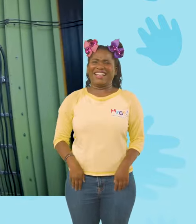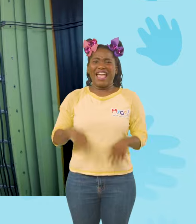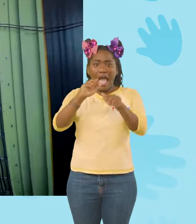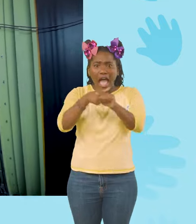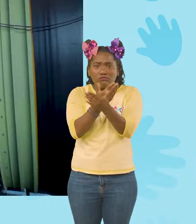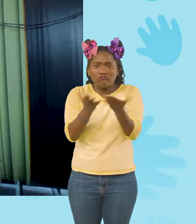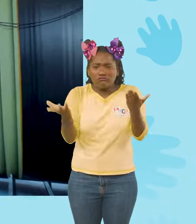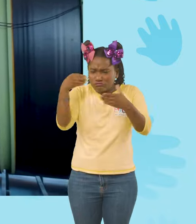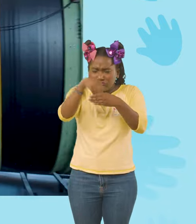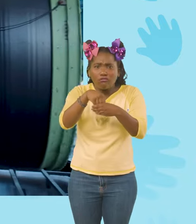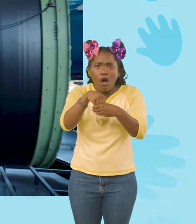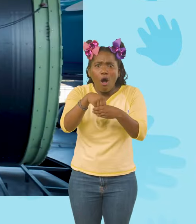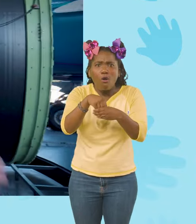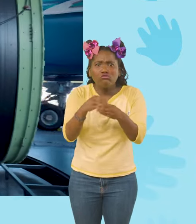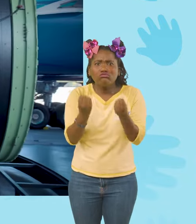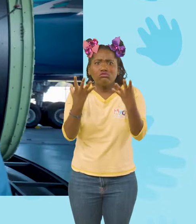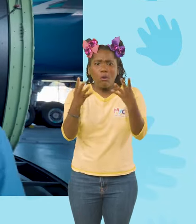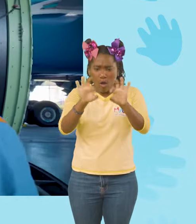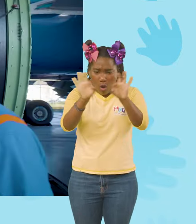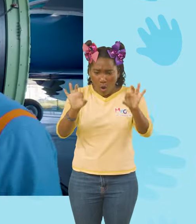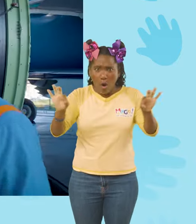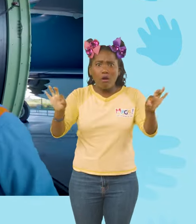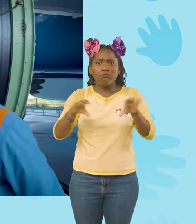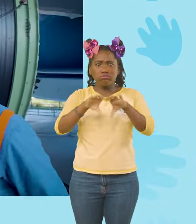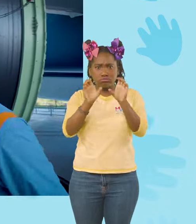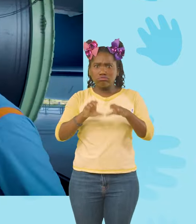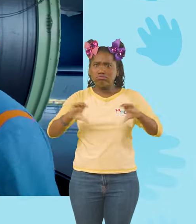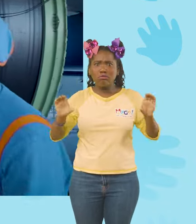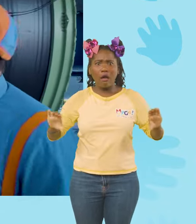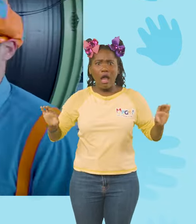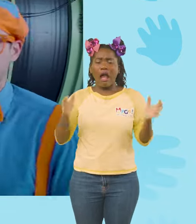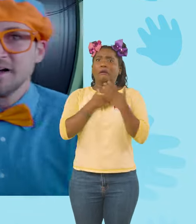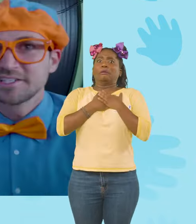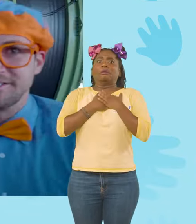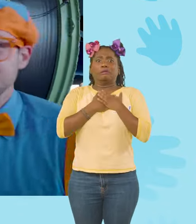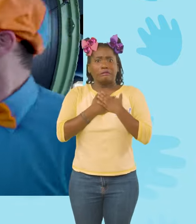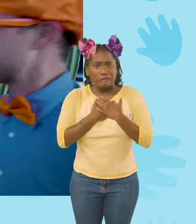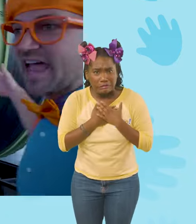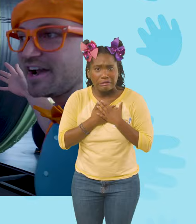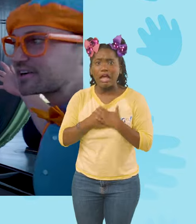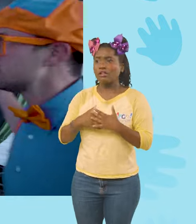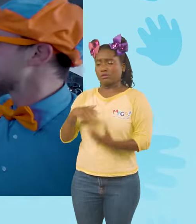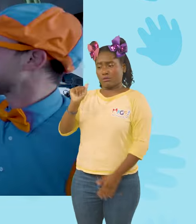And do you see everything in there? There's so many hoses and tubes and, oh, geez. So the air goes in right